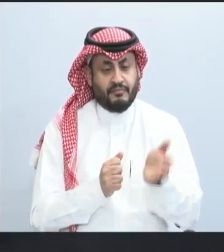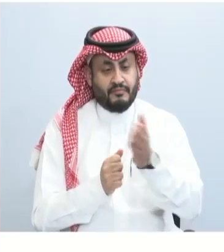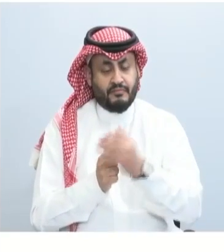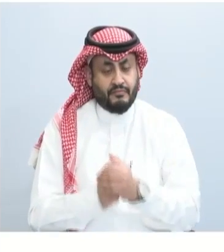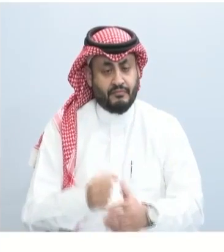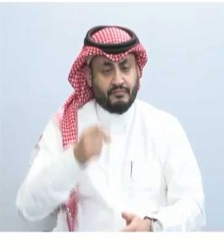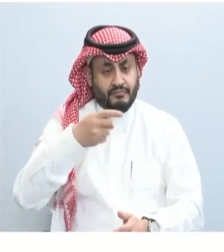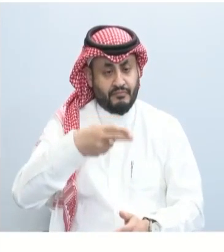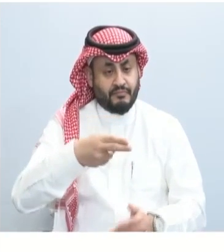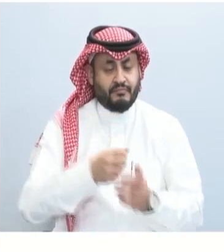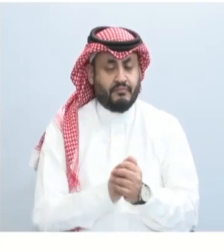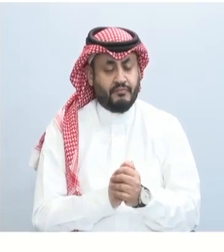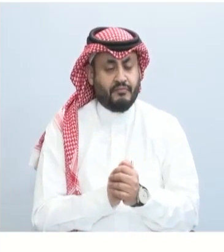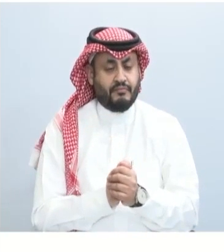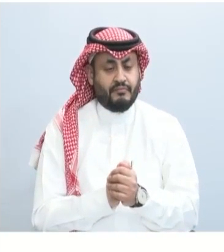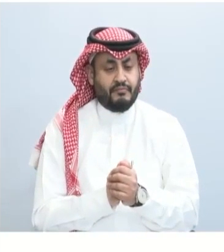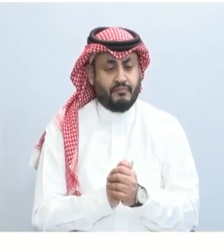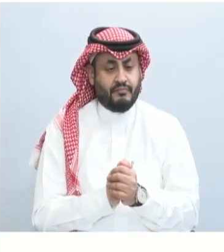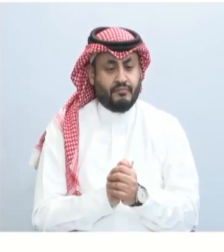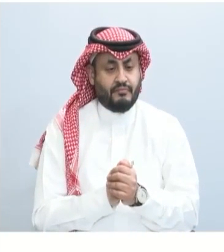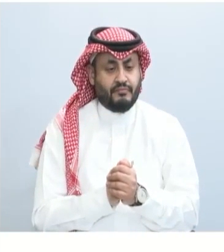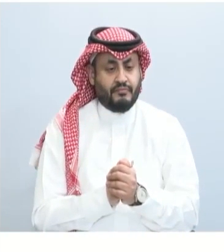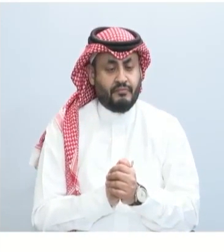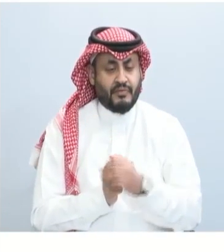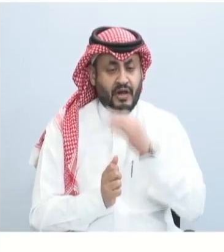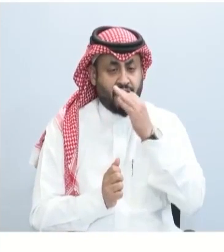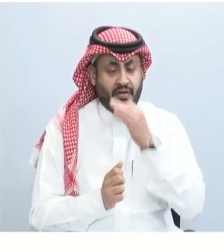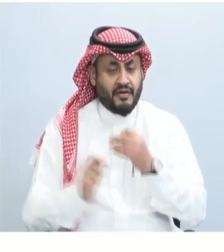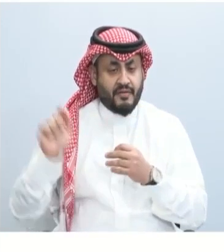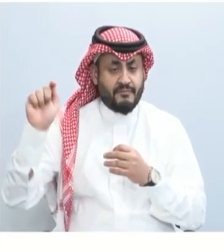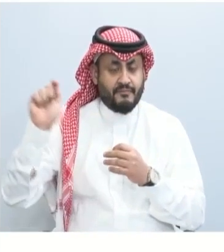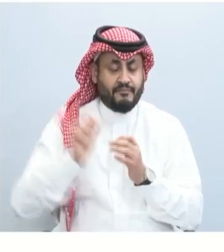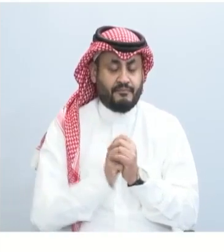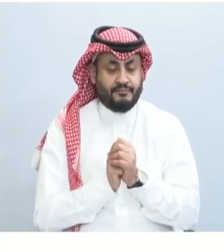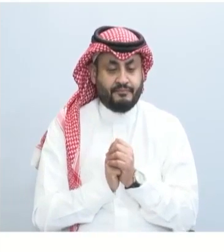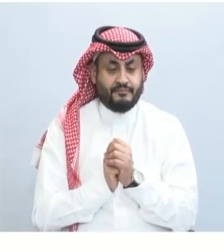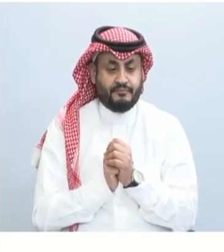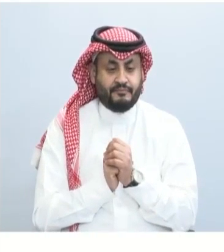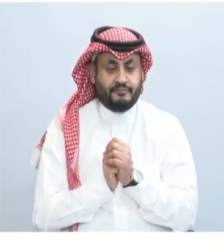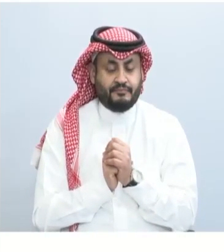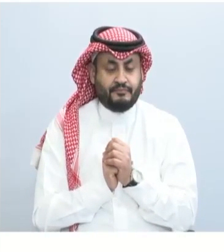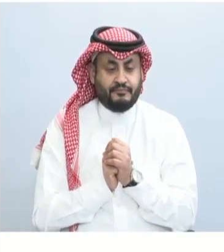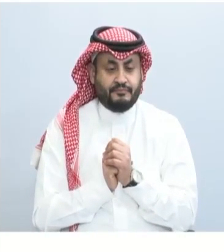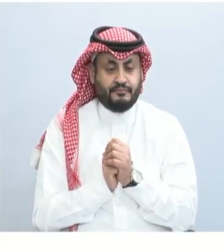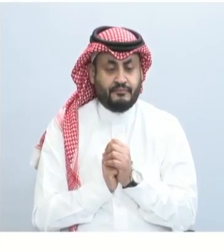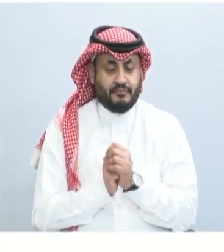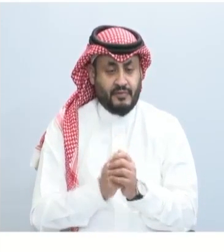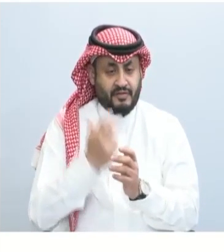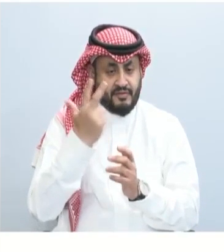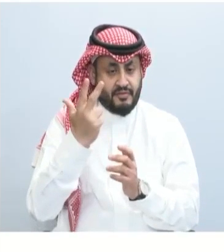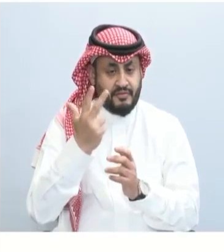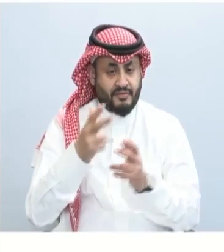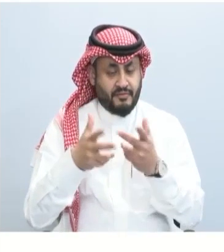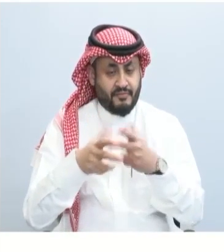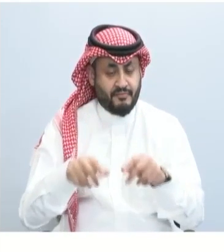and tough and the voice of G and H. So all of these words ends